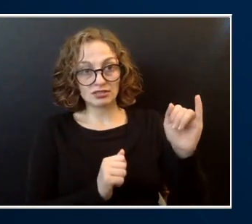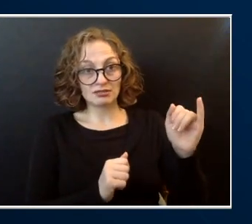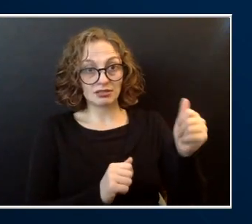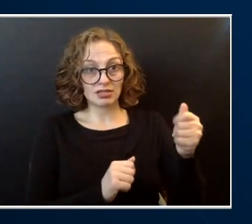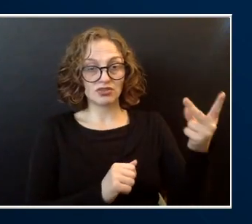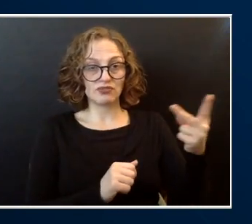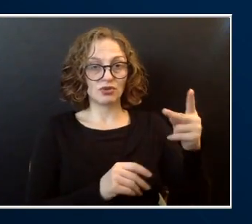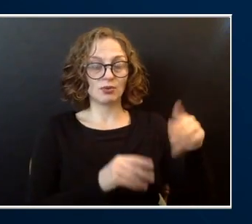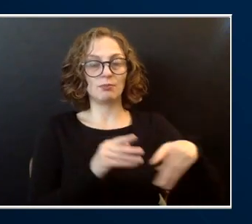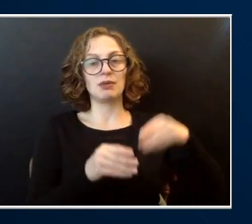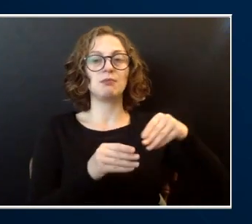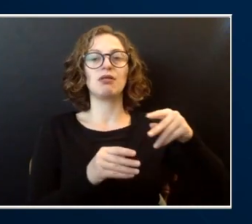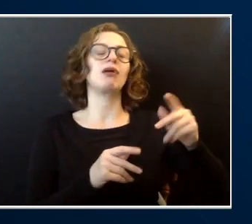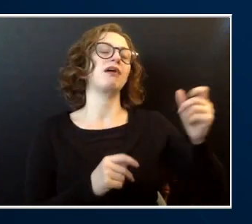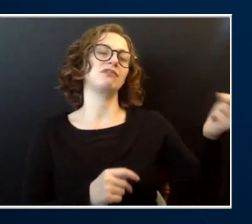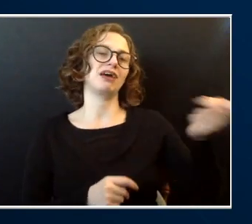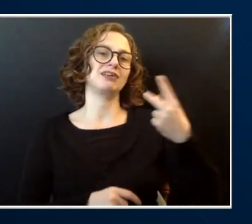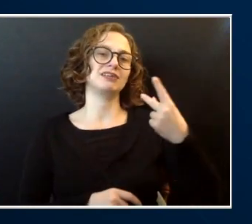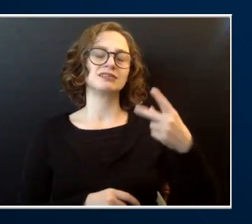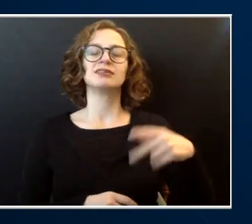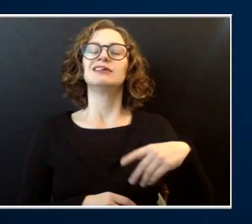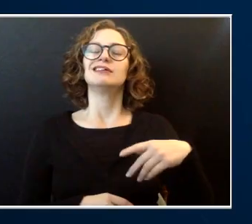opinion.